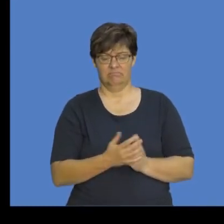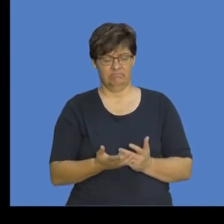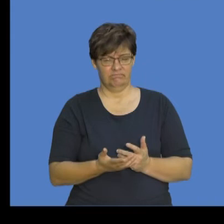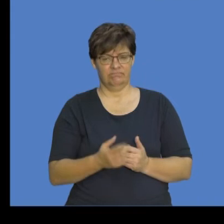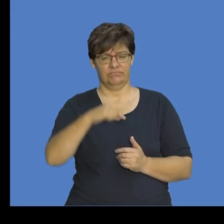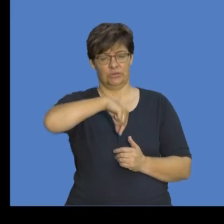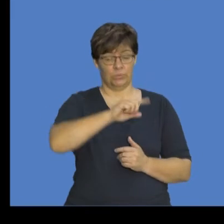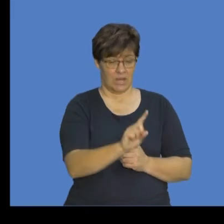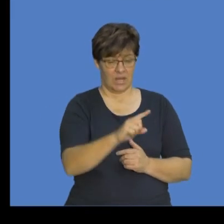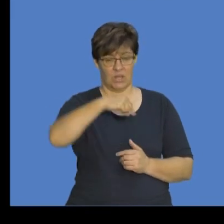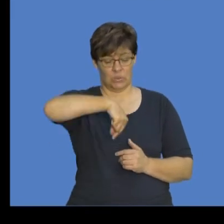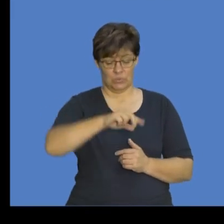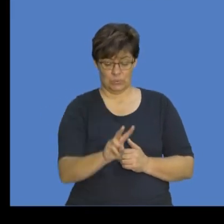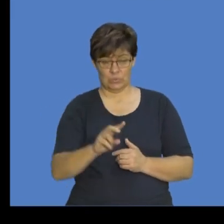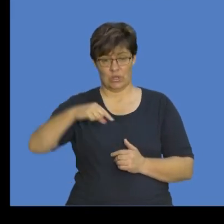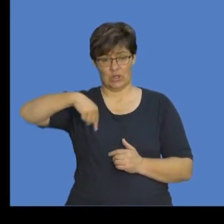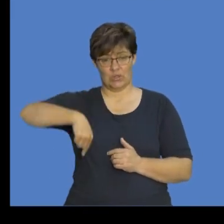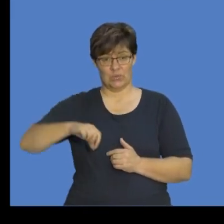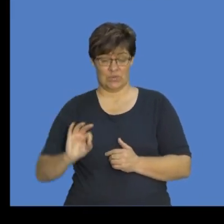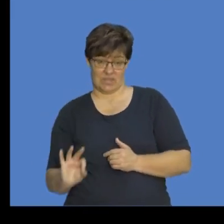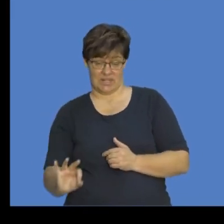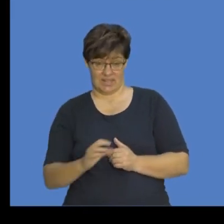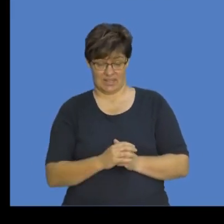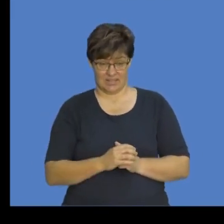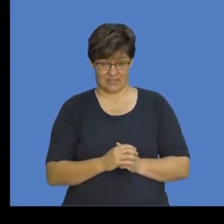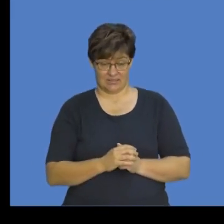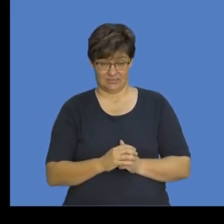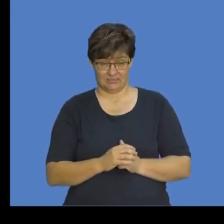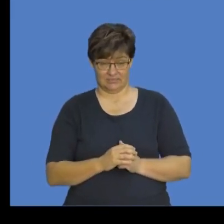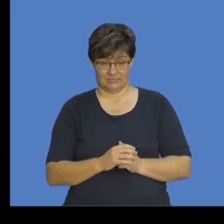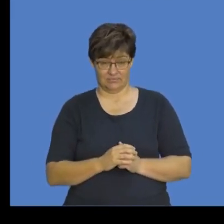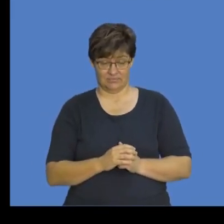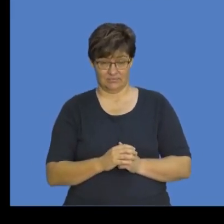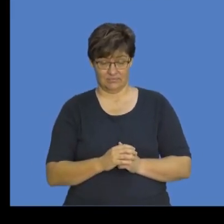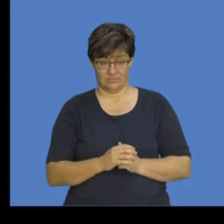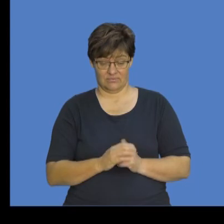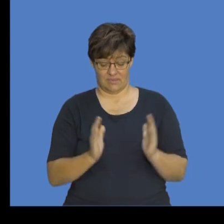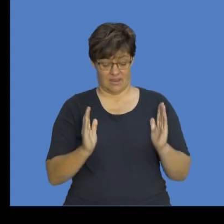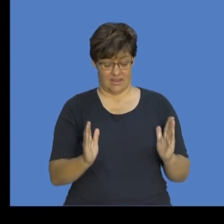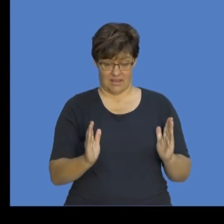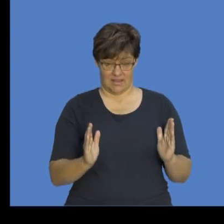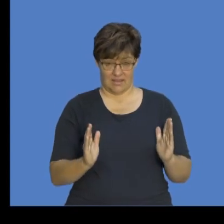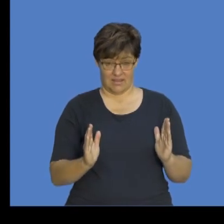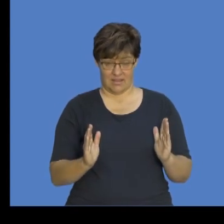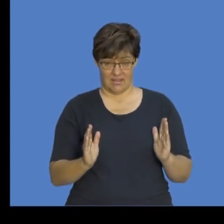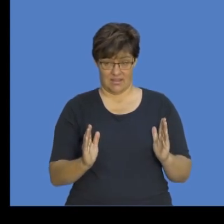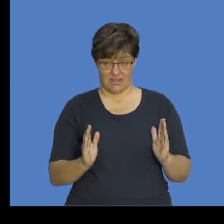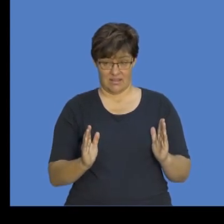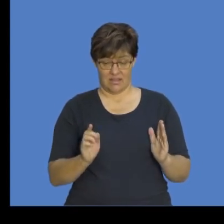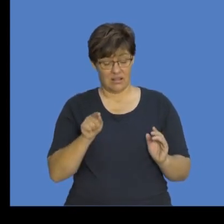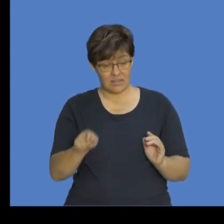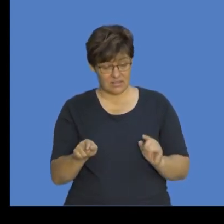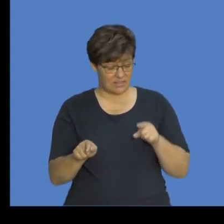It's Q1, Q2, Q3. If this part is the same as that